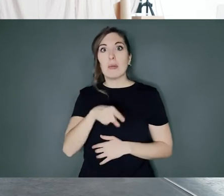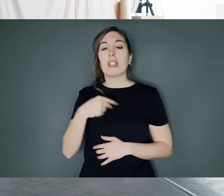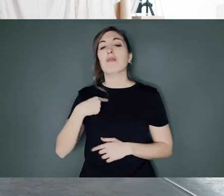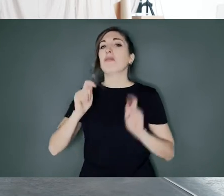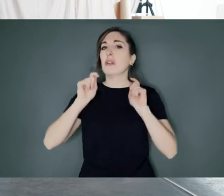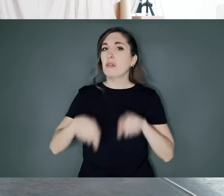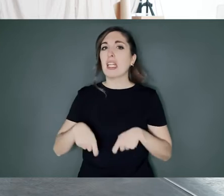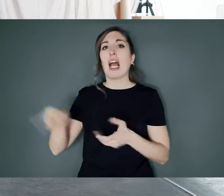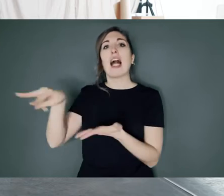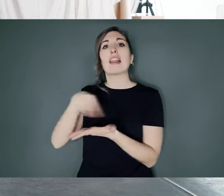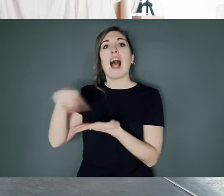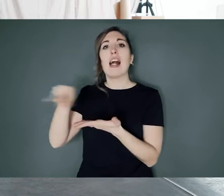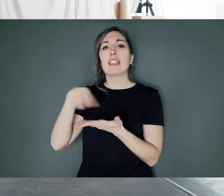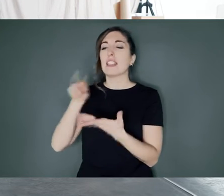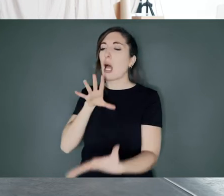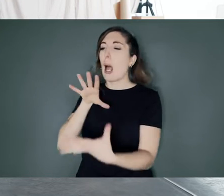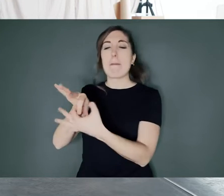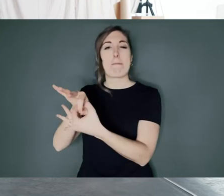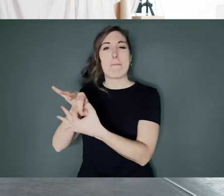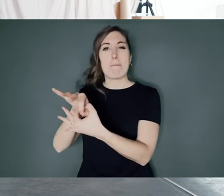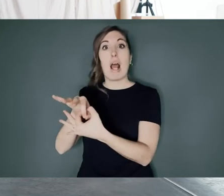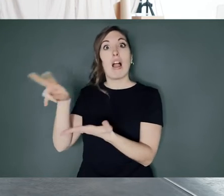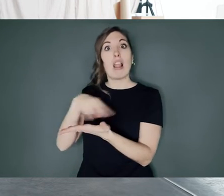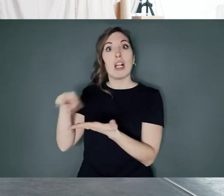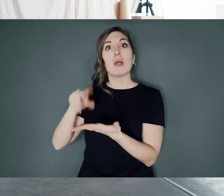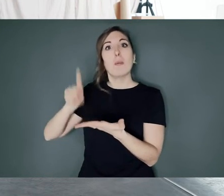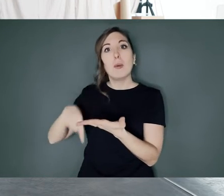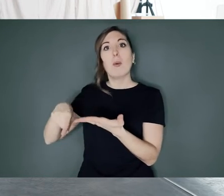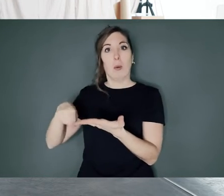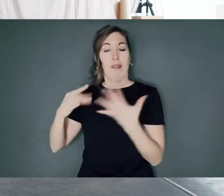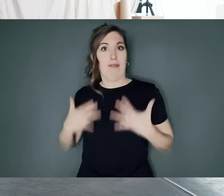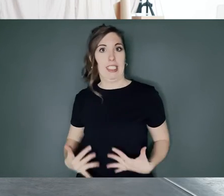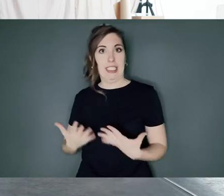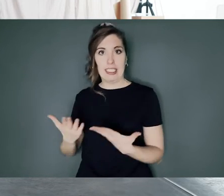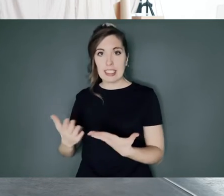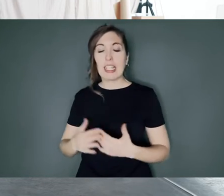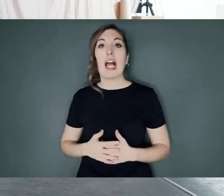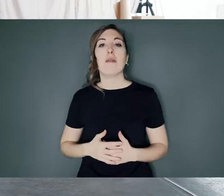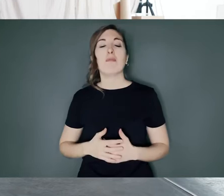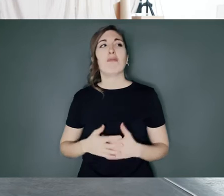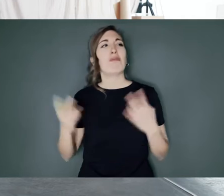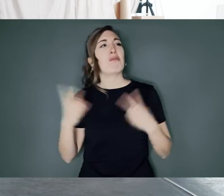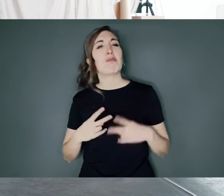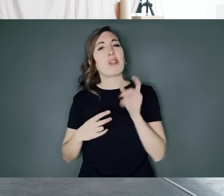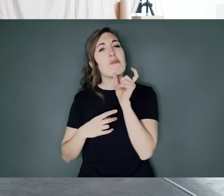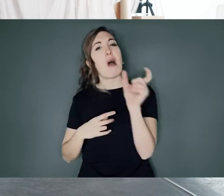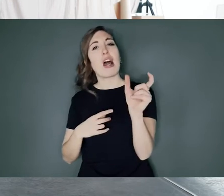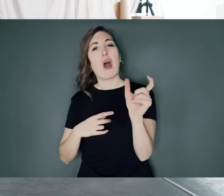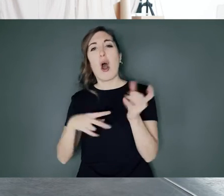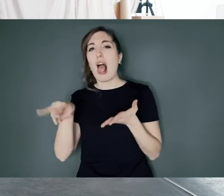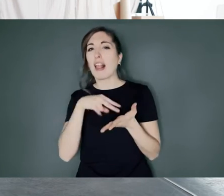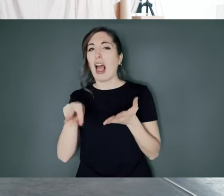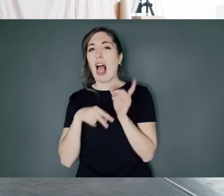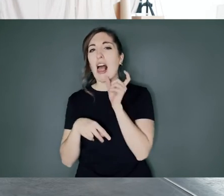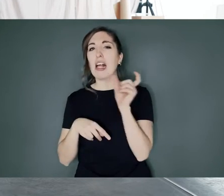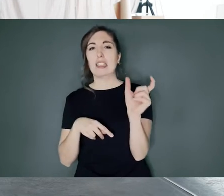And that's really how I established my connections with dance, which is a physical form. The